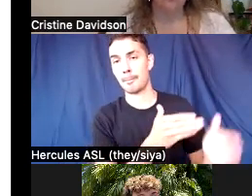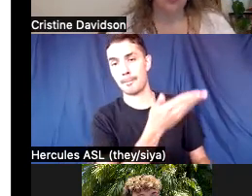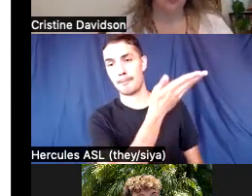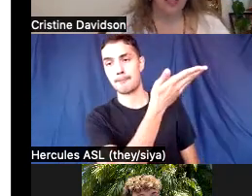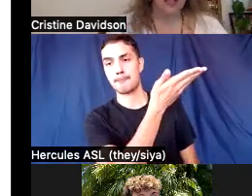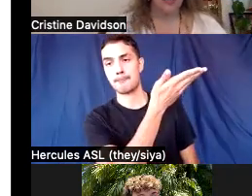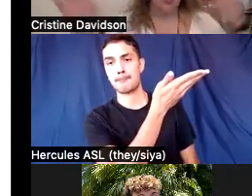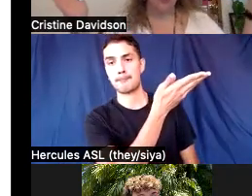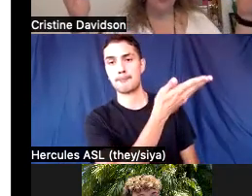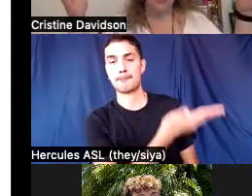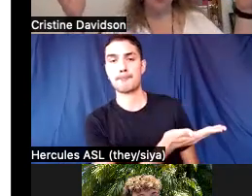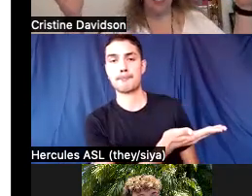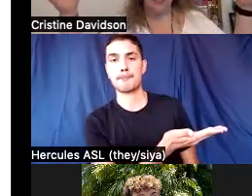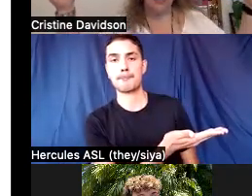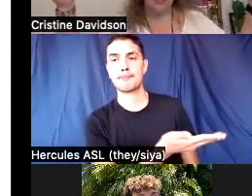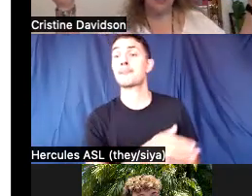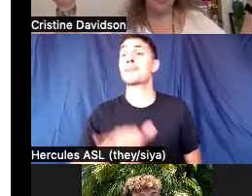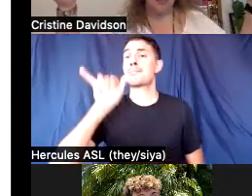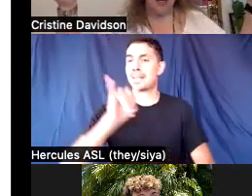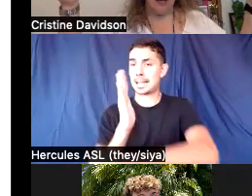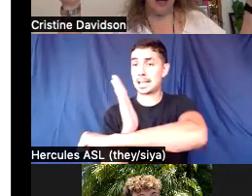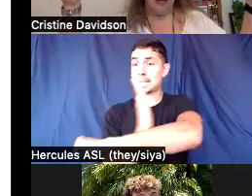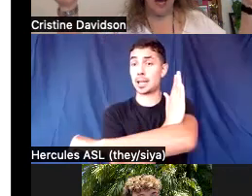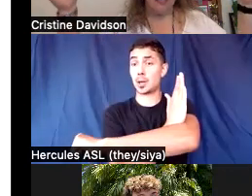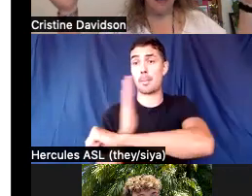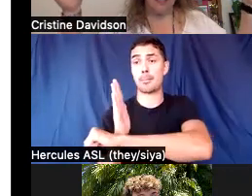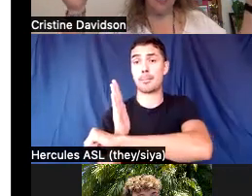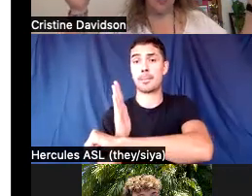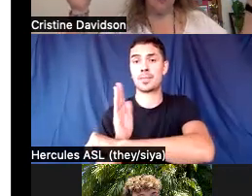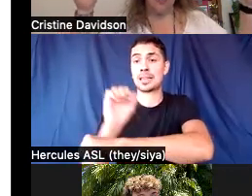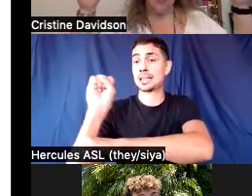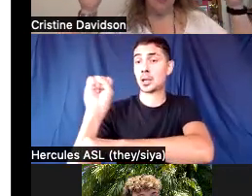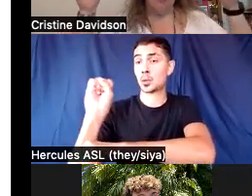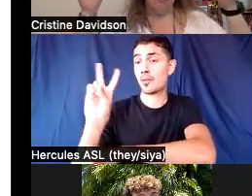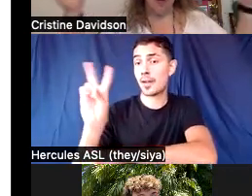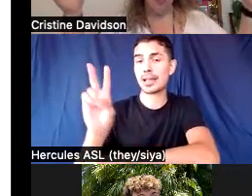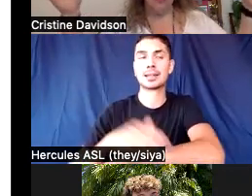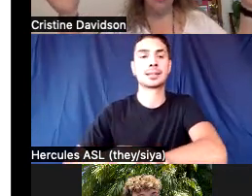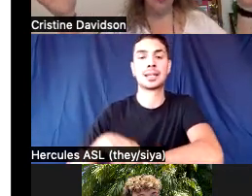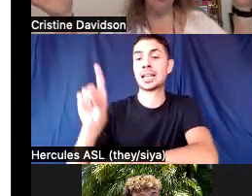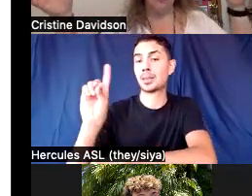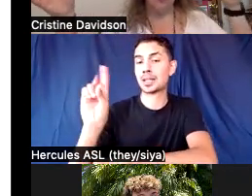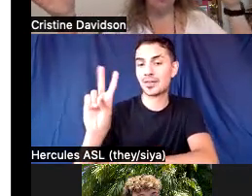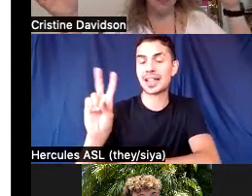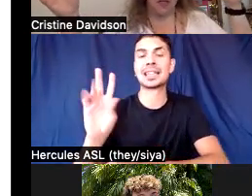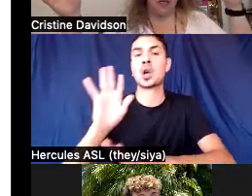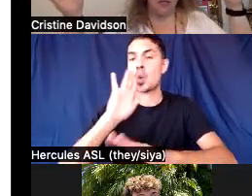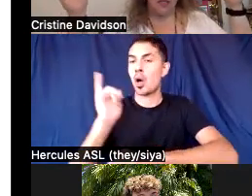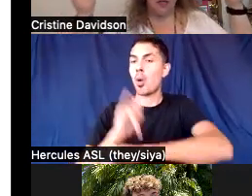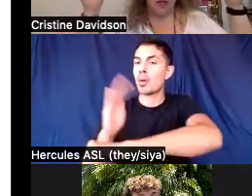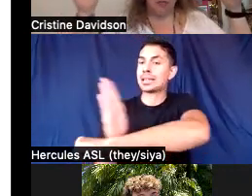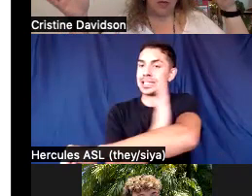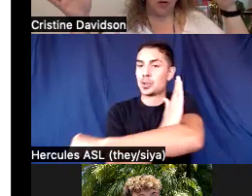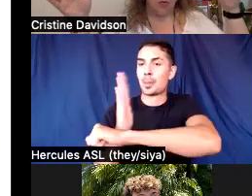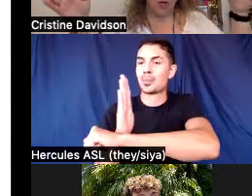So, that continuum of sexual violence is, and acts of violence is going to be on a continuum. There's nothing that